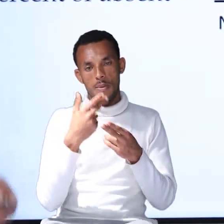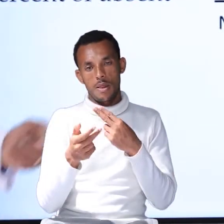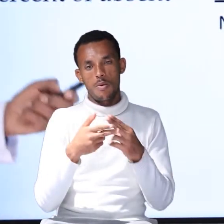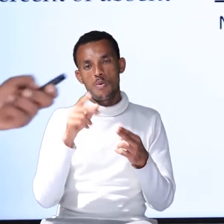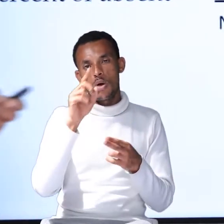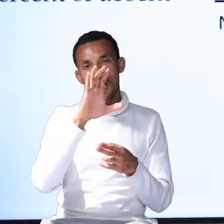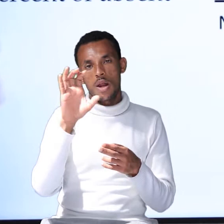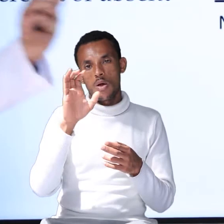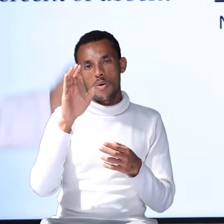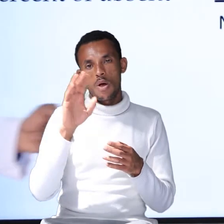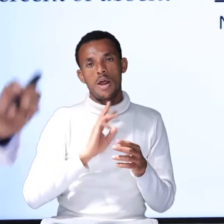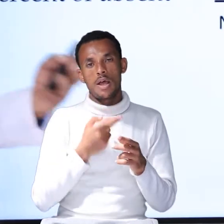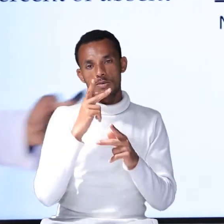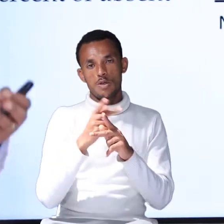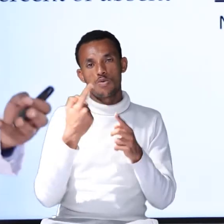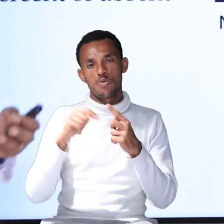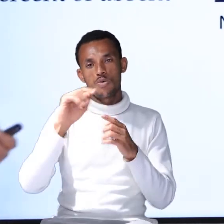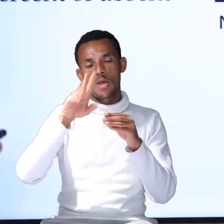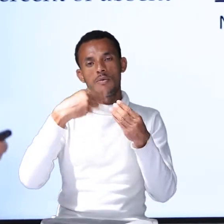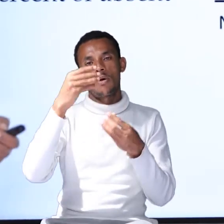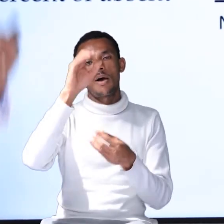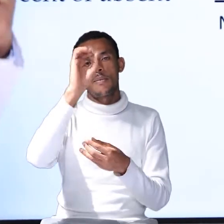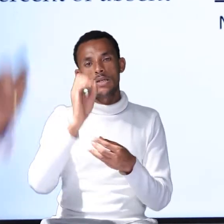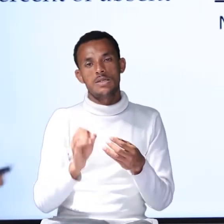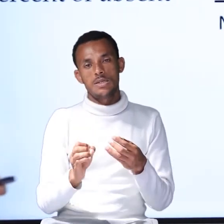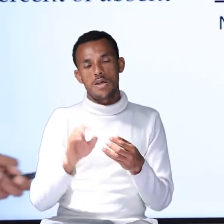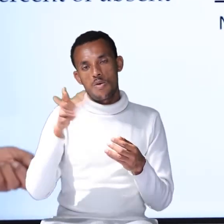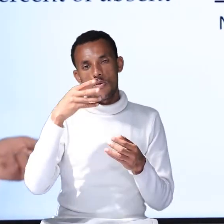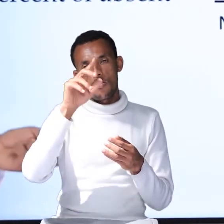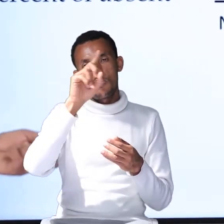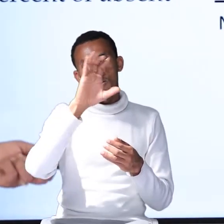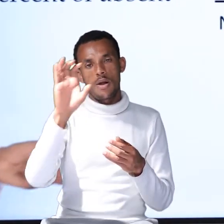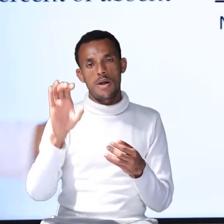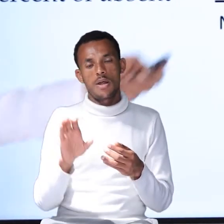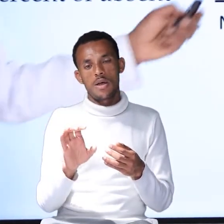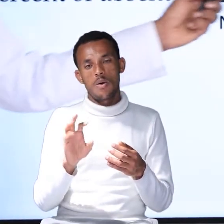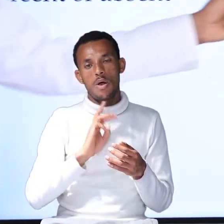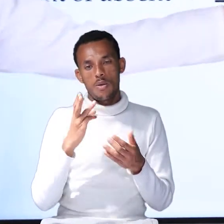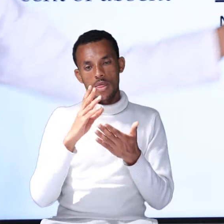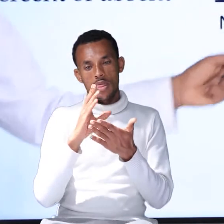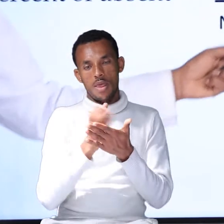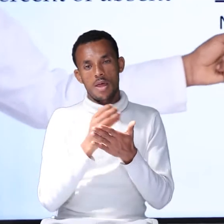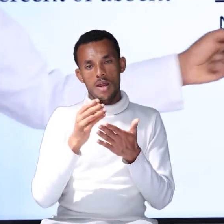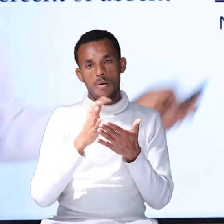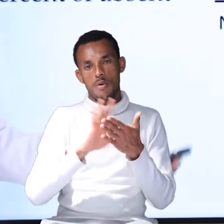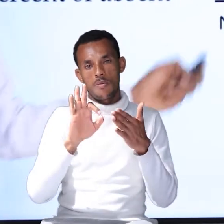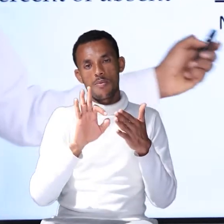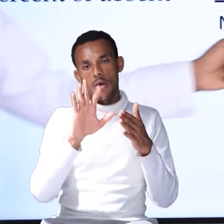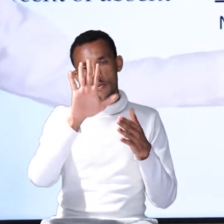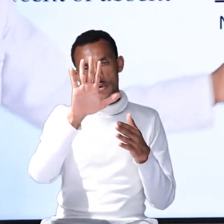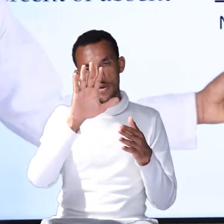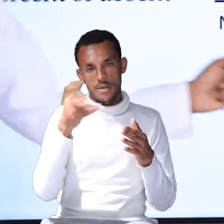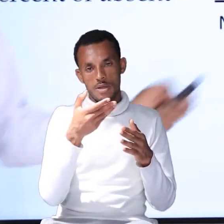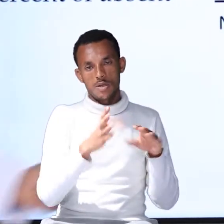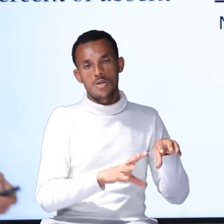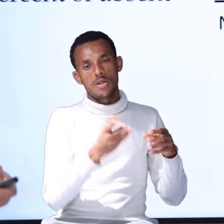by 100 because we are expected to give our answer out of 100. When you take number of absentee, it was 5. Number